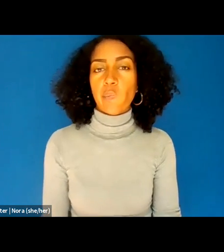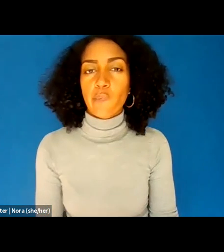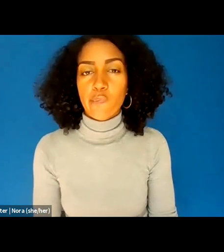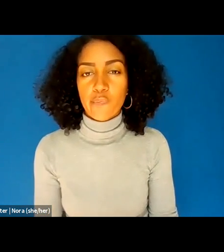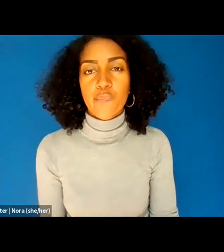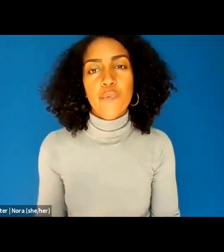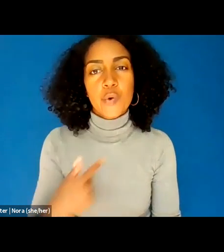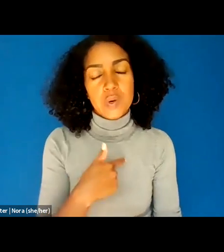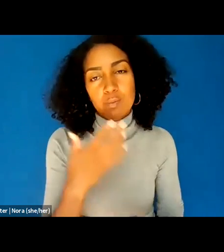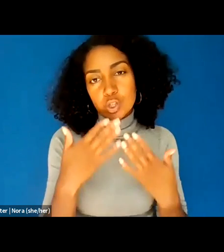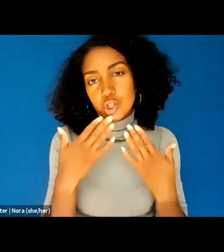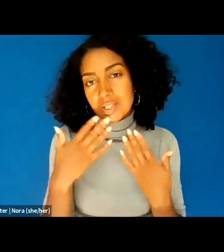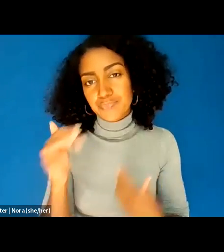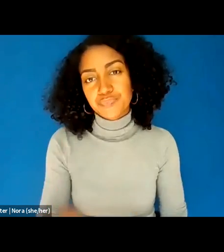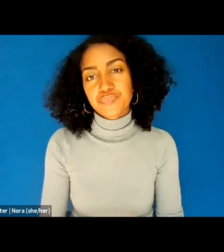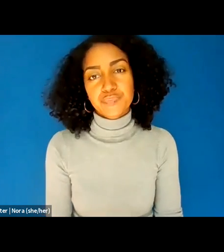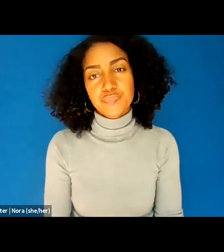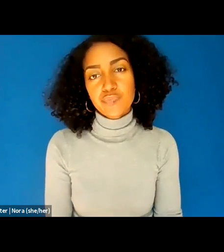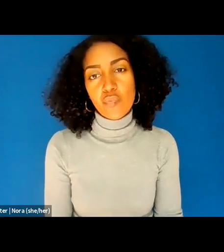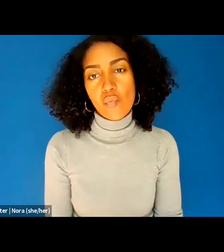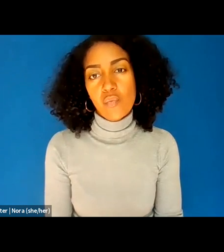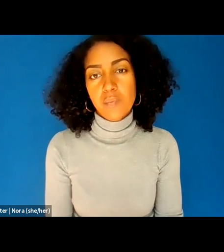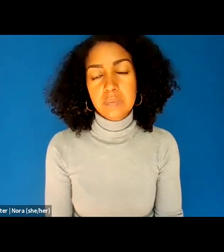We appreciate that.